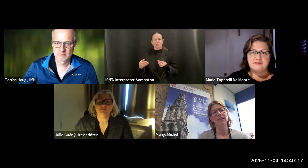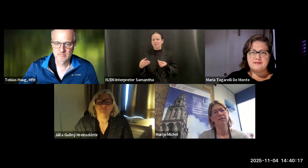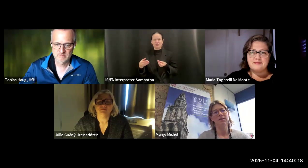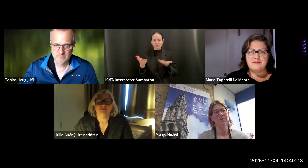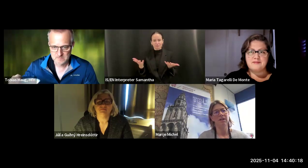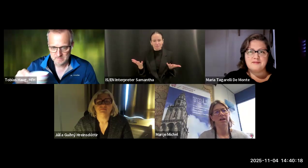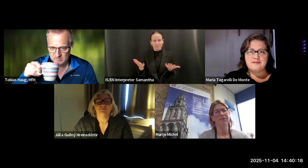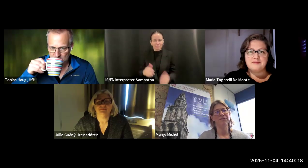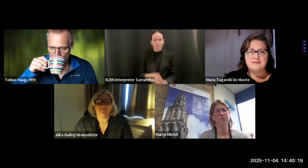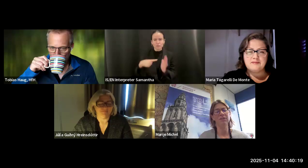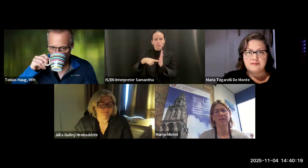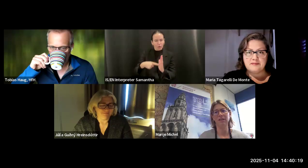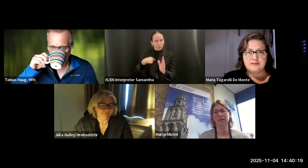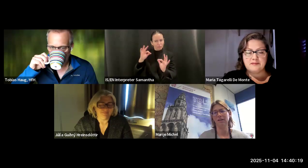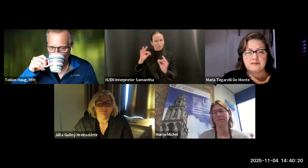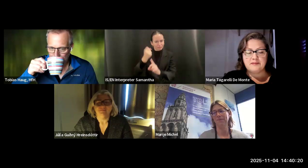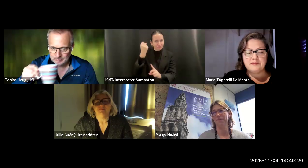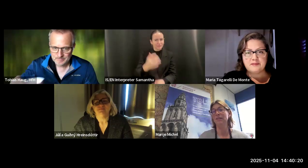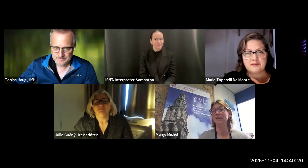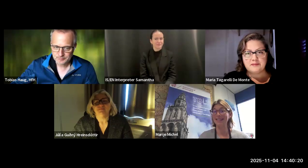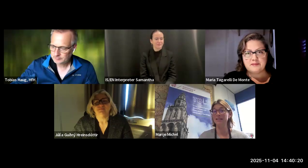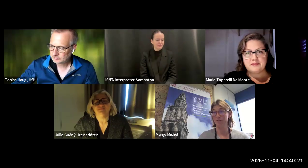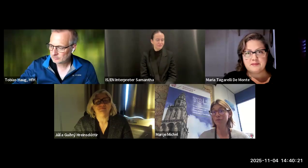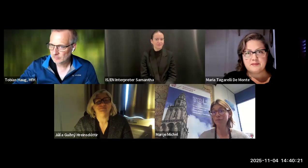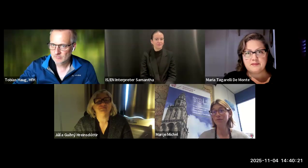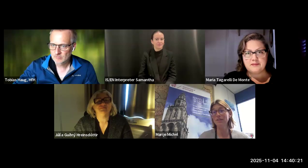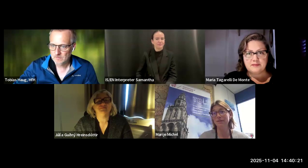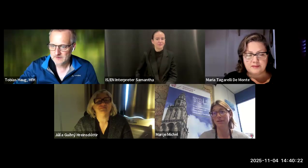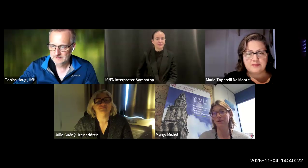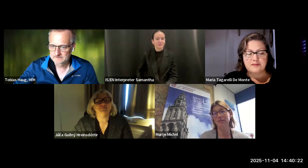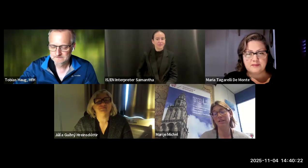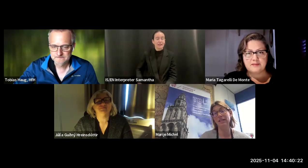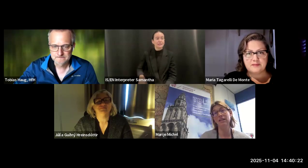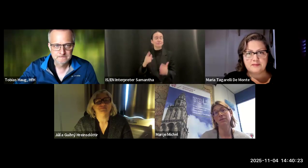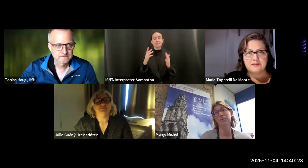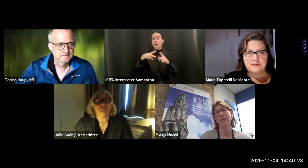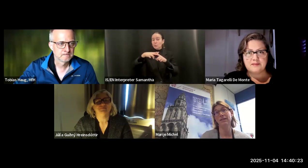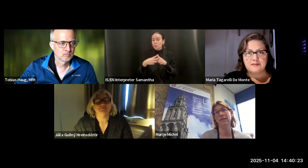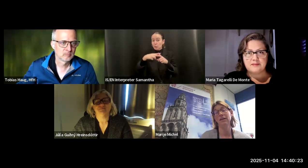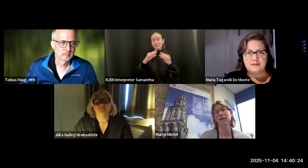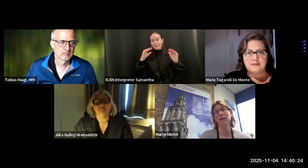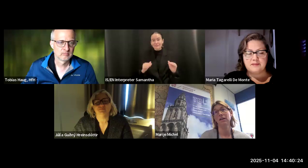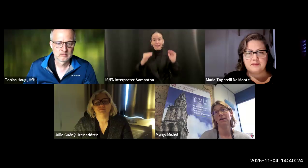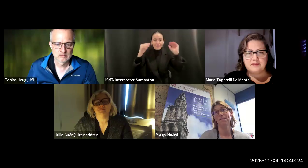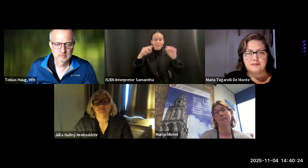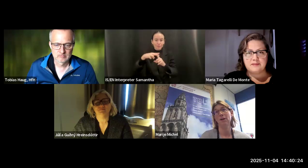I think in terms of using those advanced tools in order to see